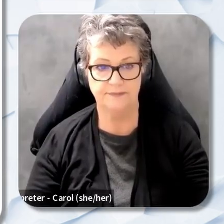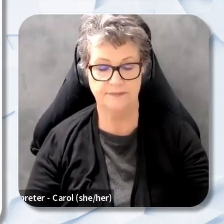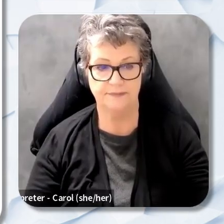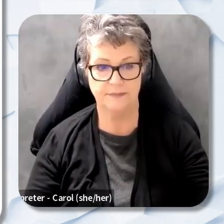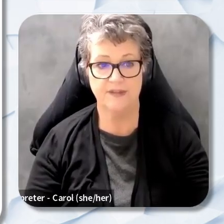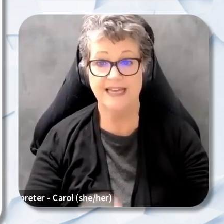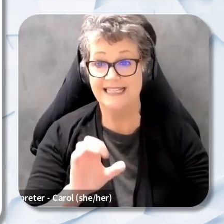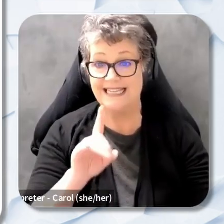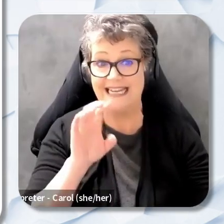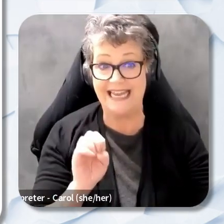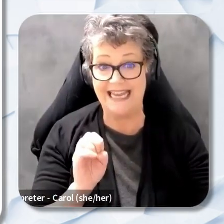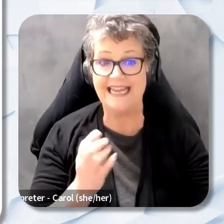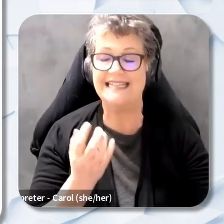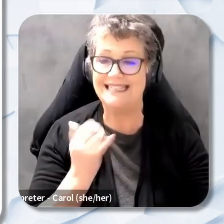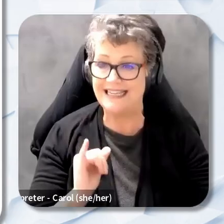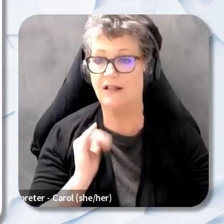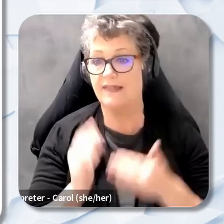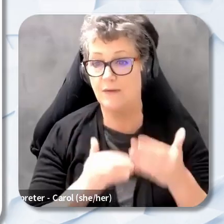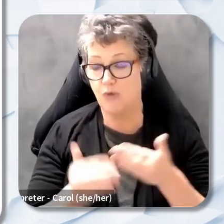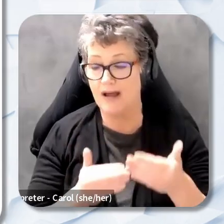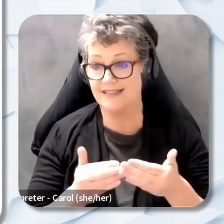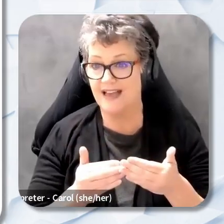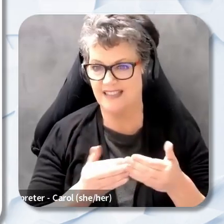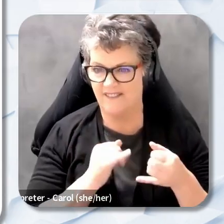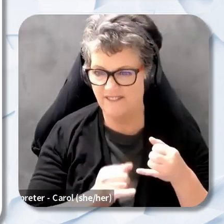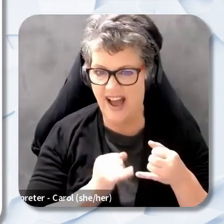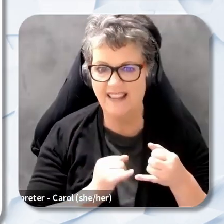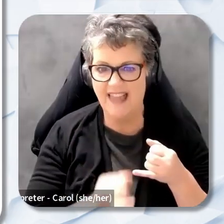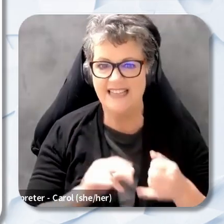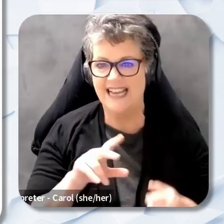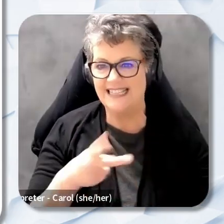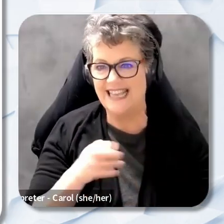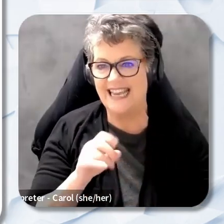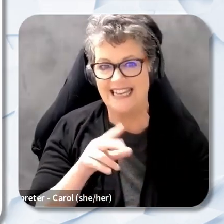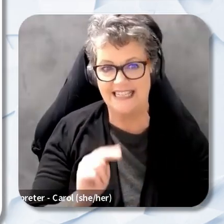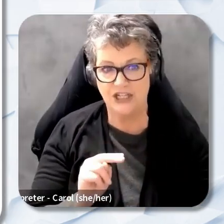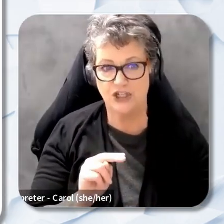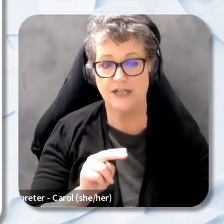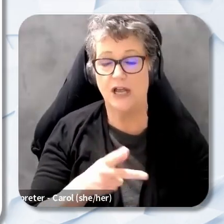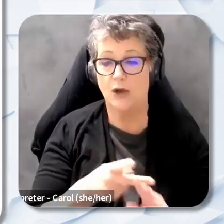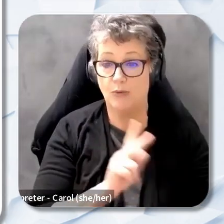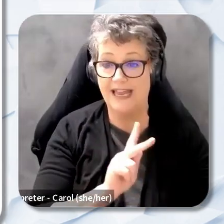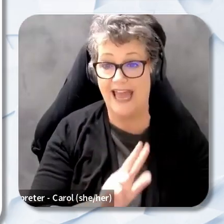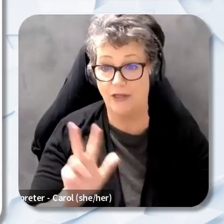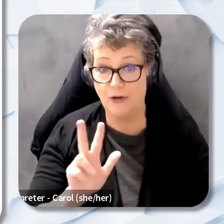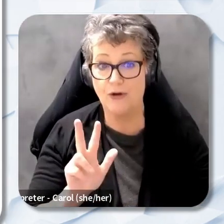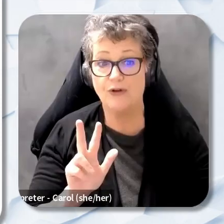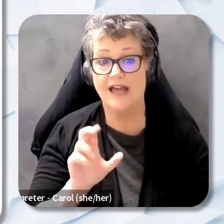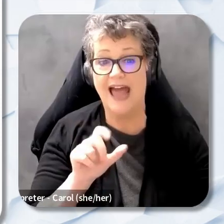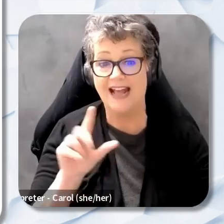The CDE is still in the process of finalizing class second edition, pre-K to third, and class environment data